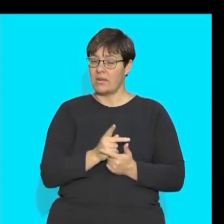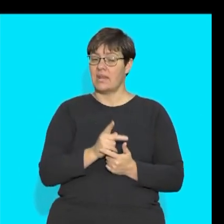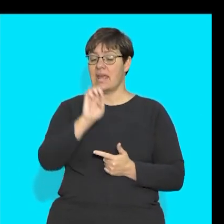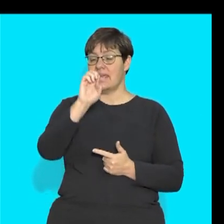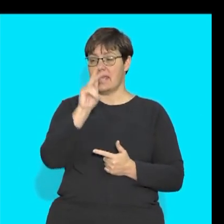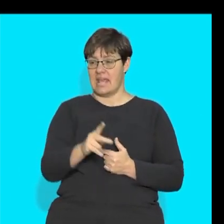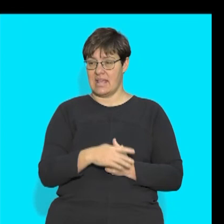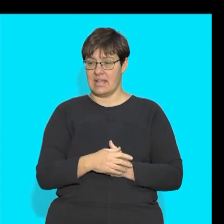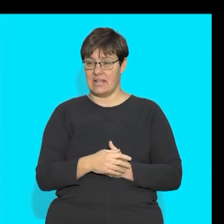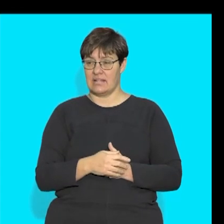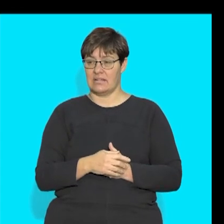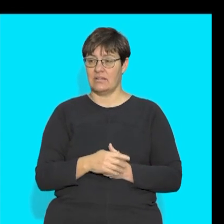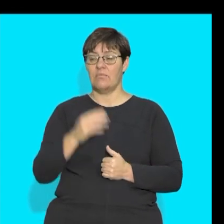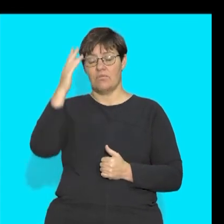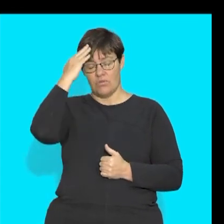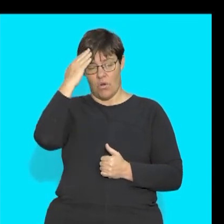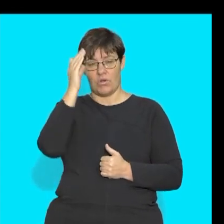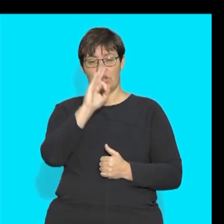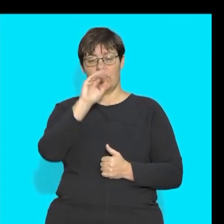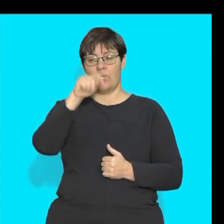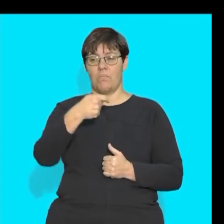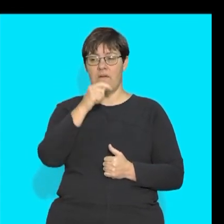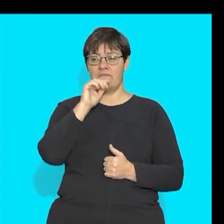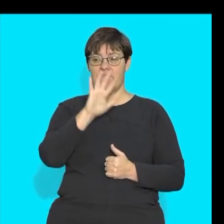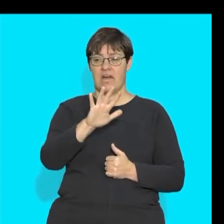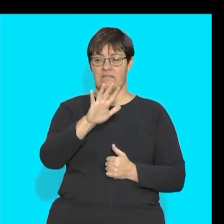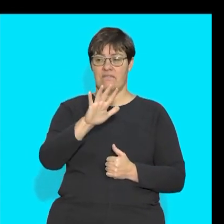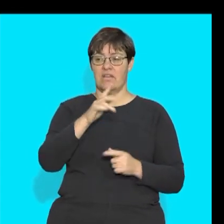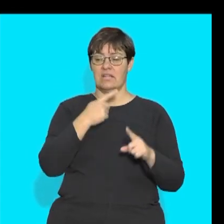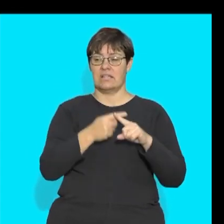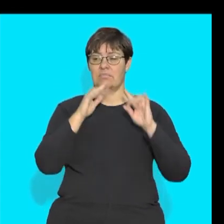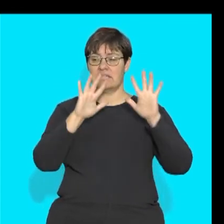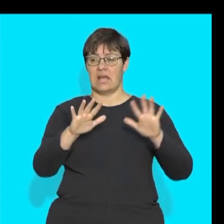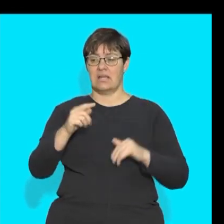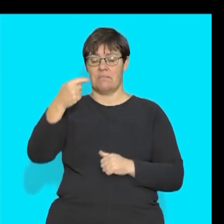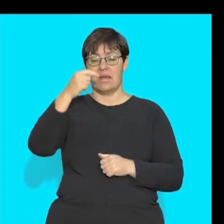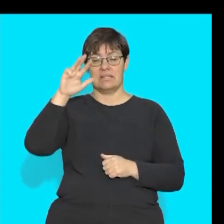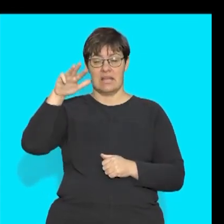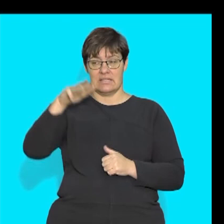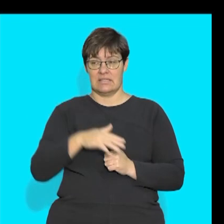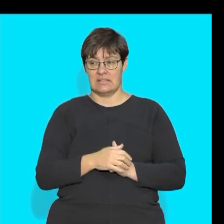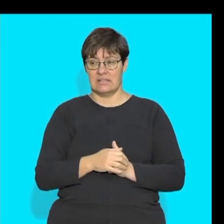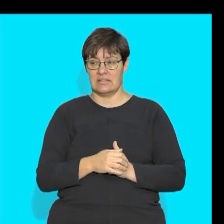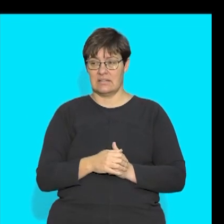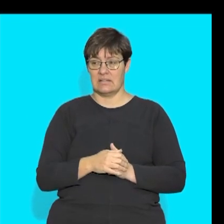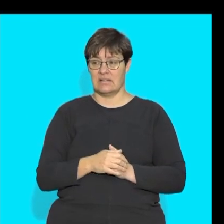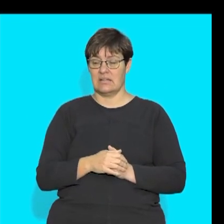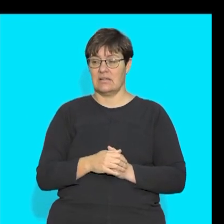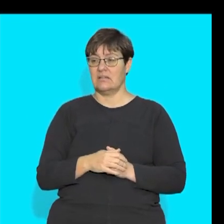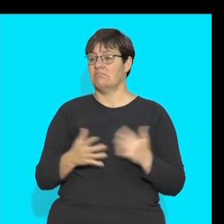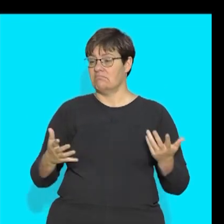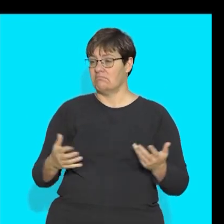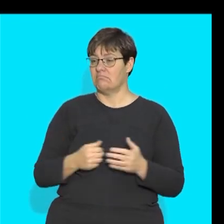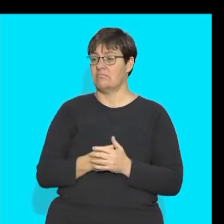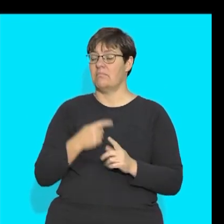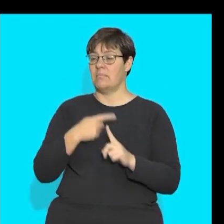the kinetic energy. We know this is 3,5 times 10 to the minus 19. And